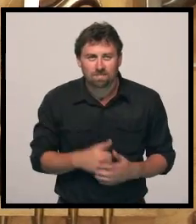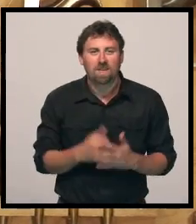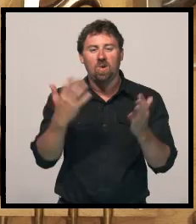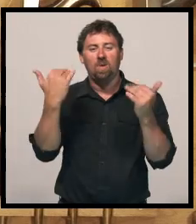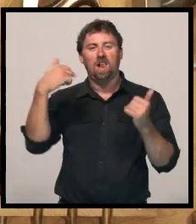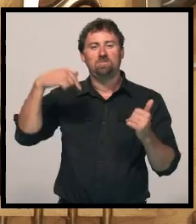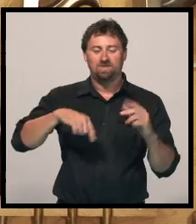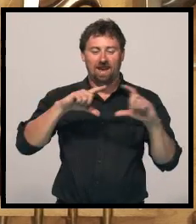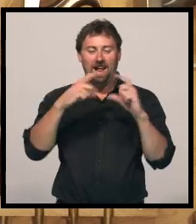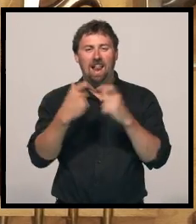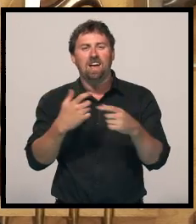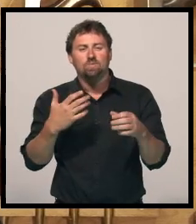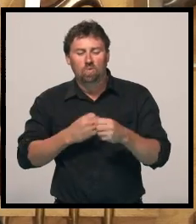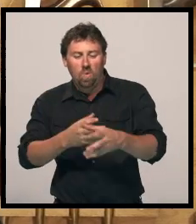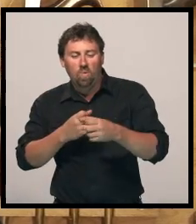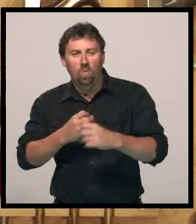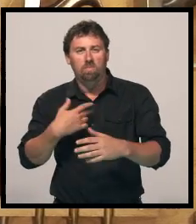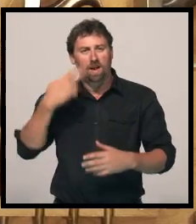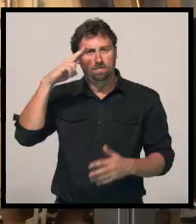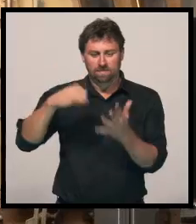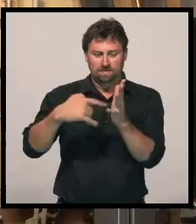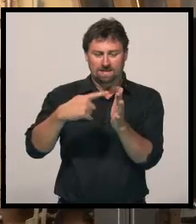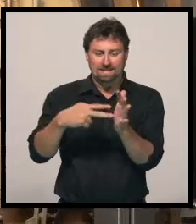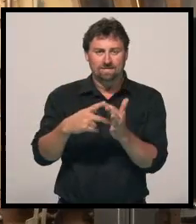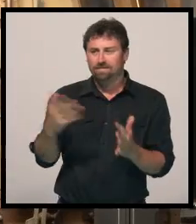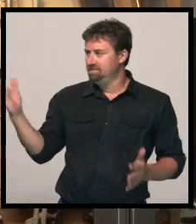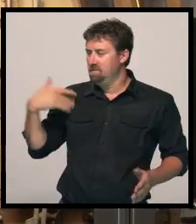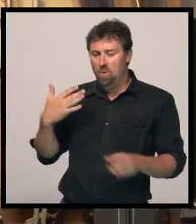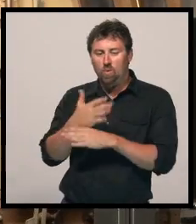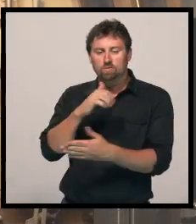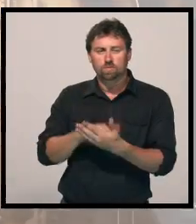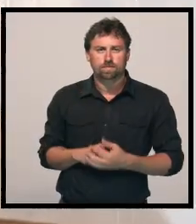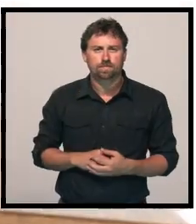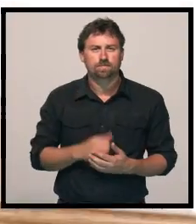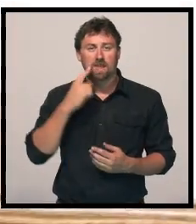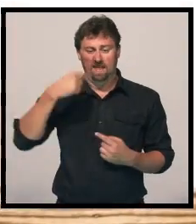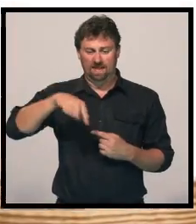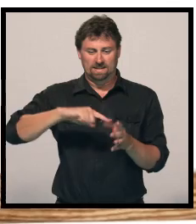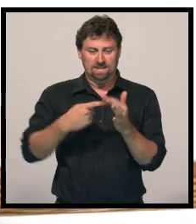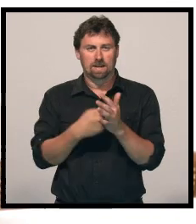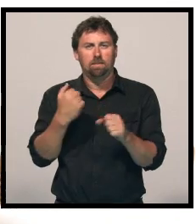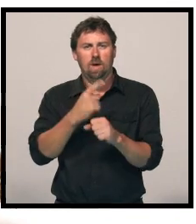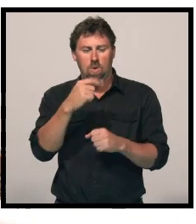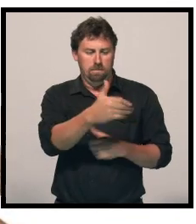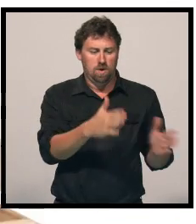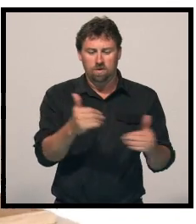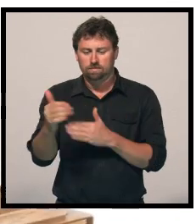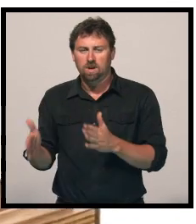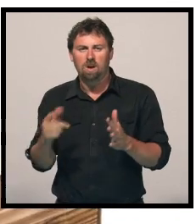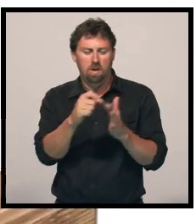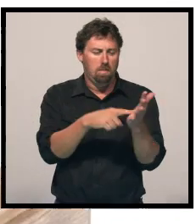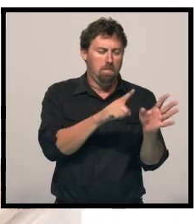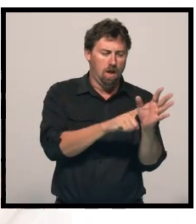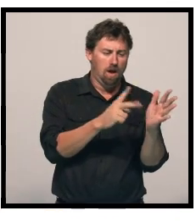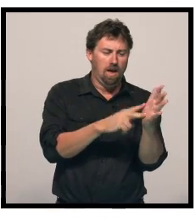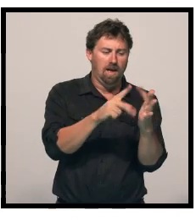Woodworking Masterclass. My name's Steve and welcome to my workshop. This season we're making boxes. 2 boxes, a ply veneer wood box with solid